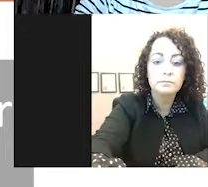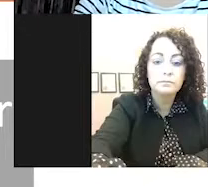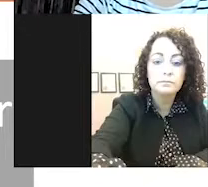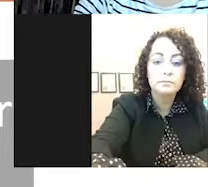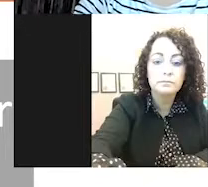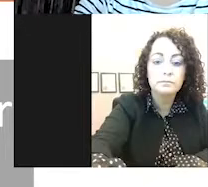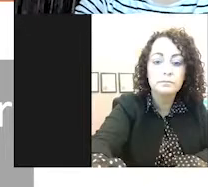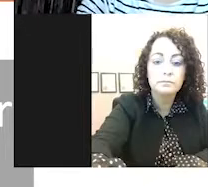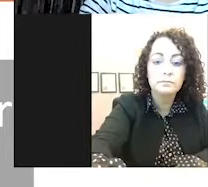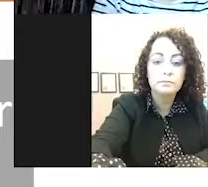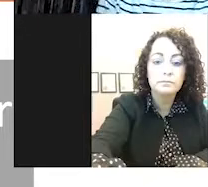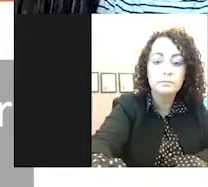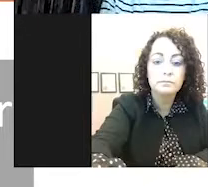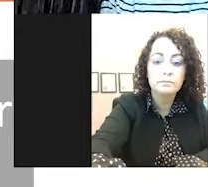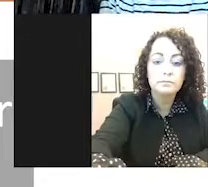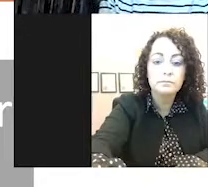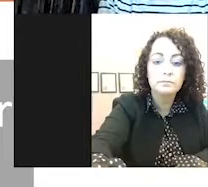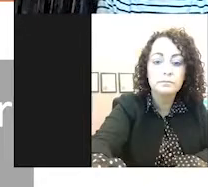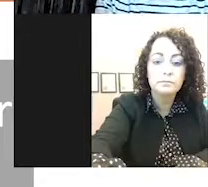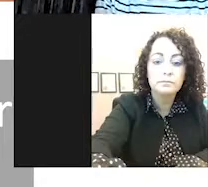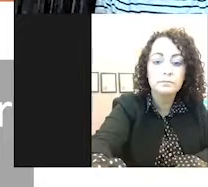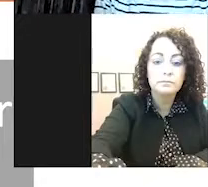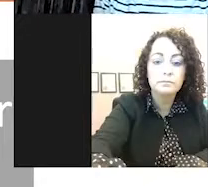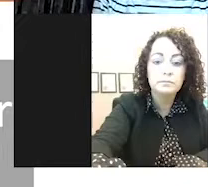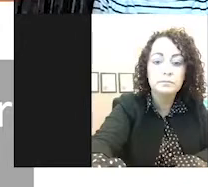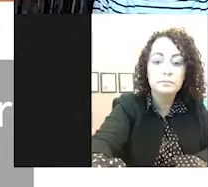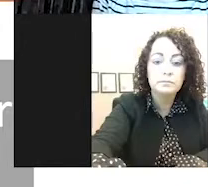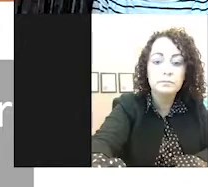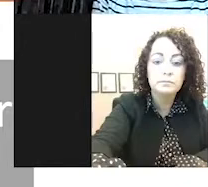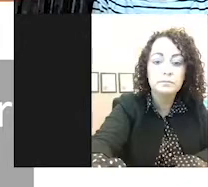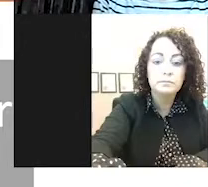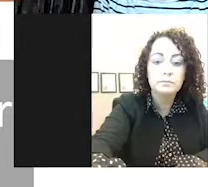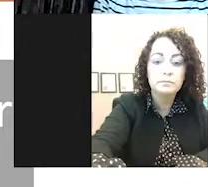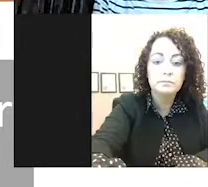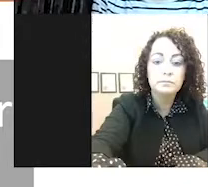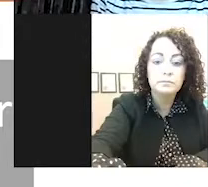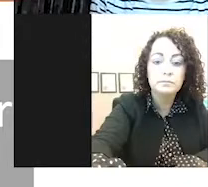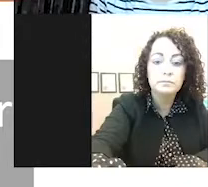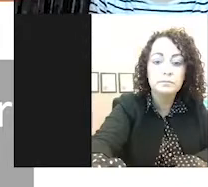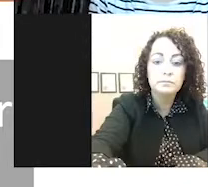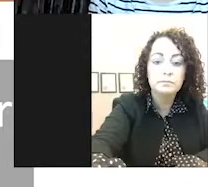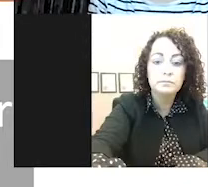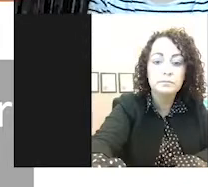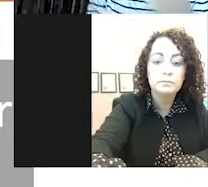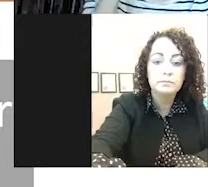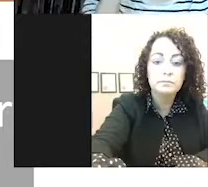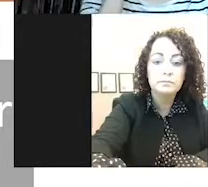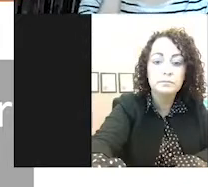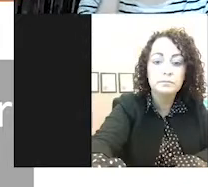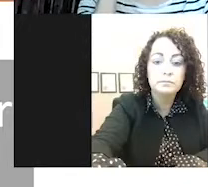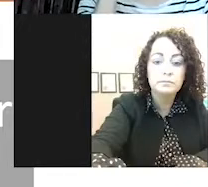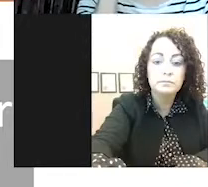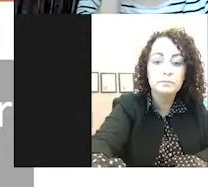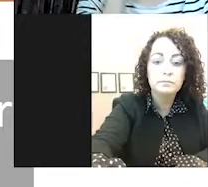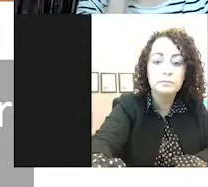just to really show the various the current projects that are ongoing within the city centre at the moment. With